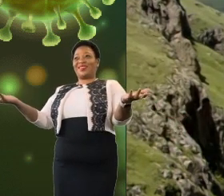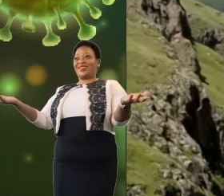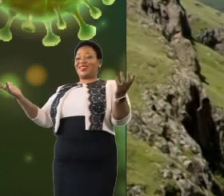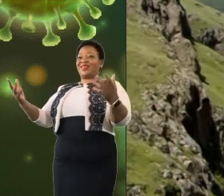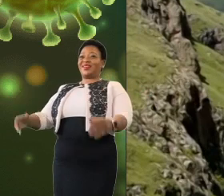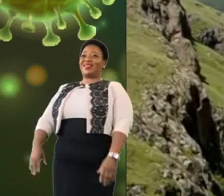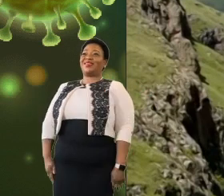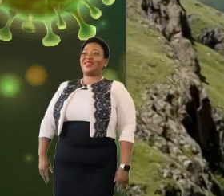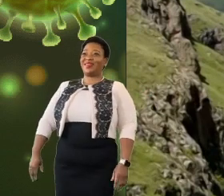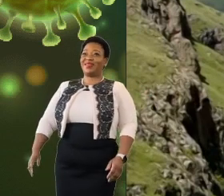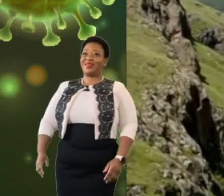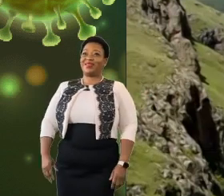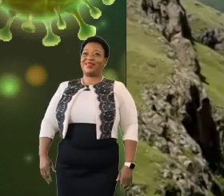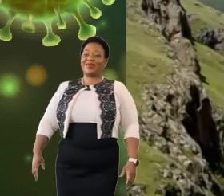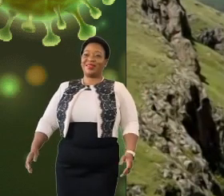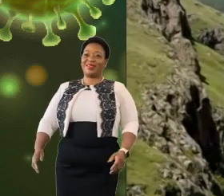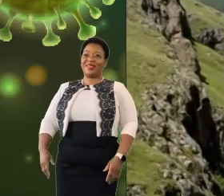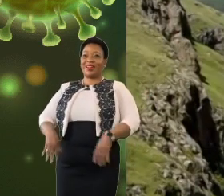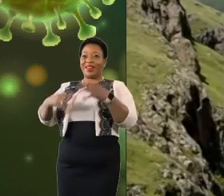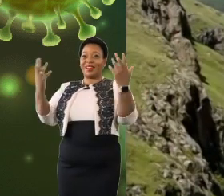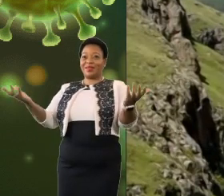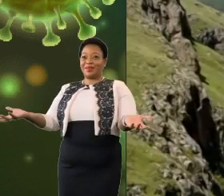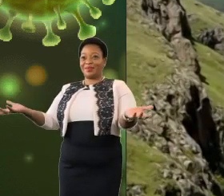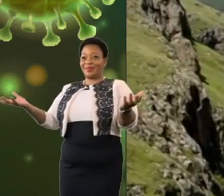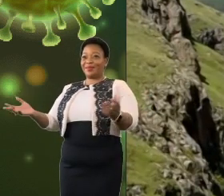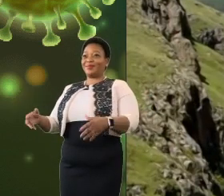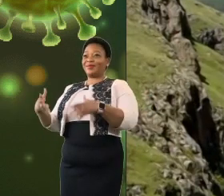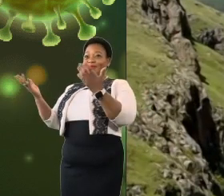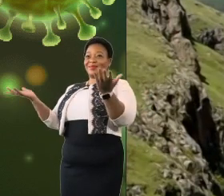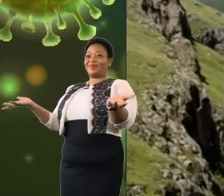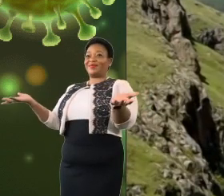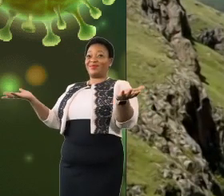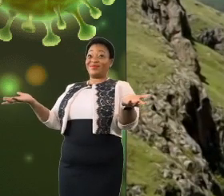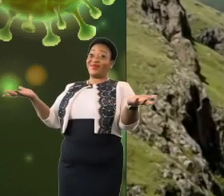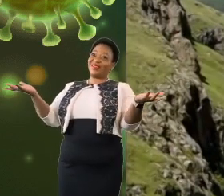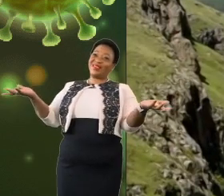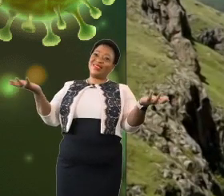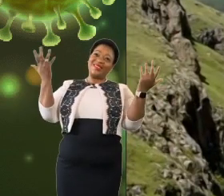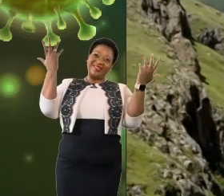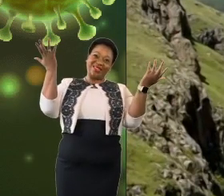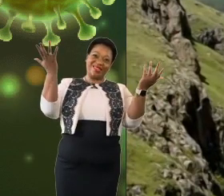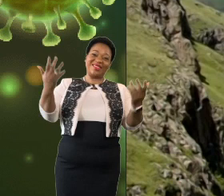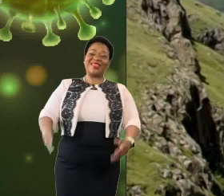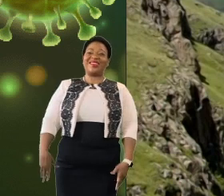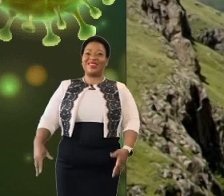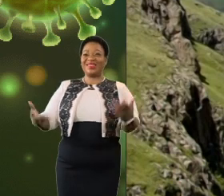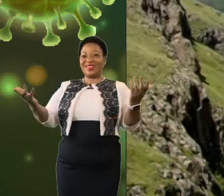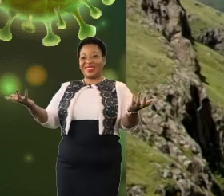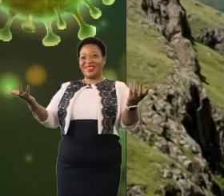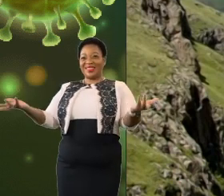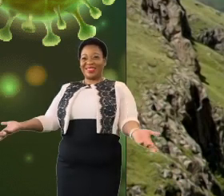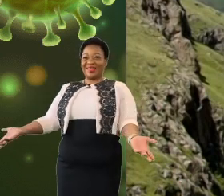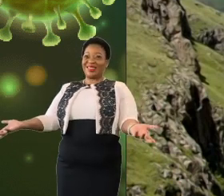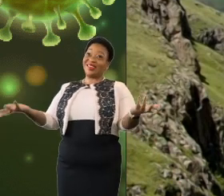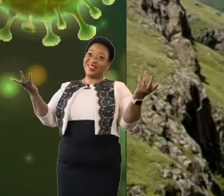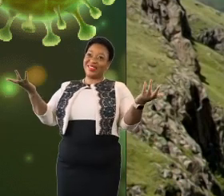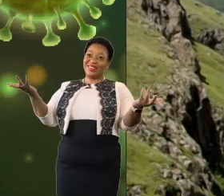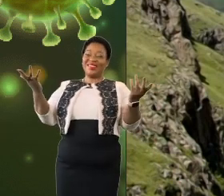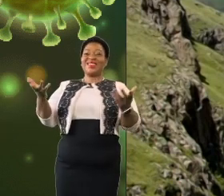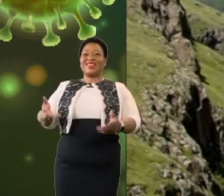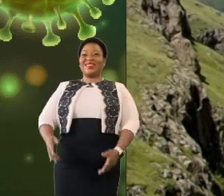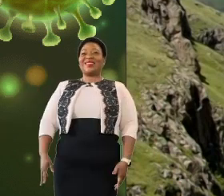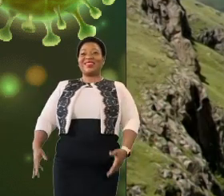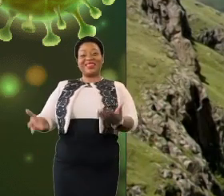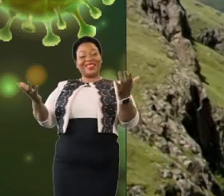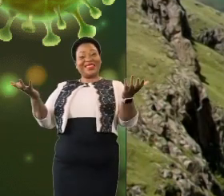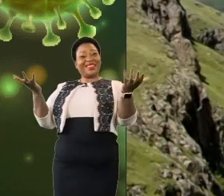we're putting in place to ensure that we keep our workforce safe. But they want to